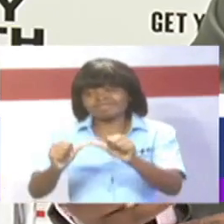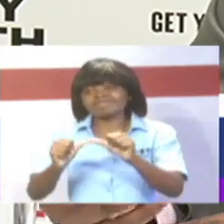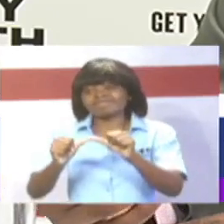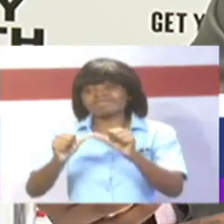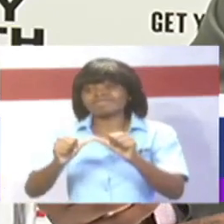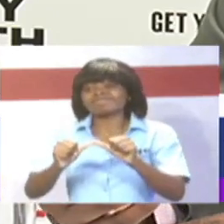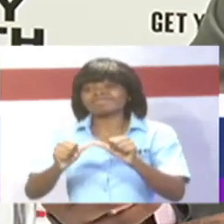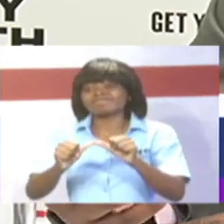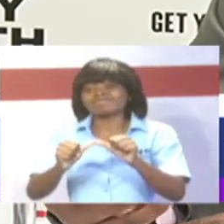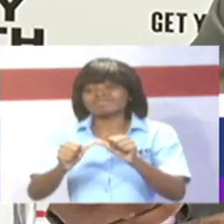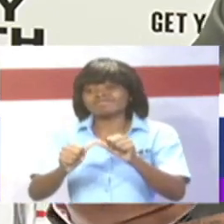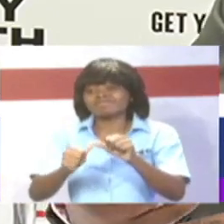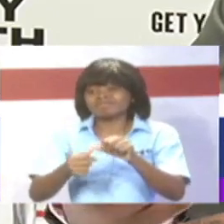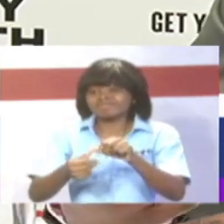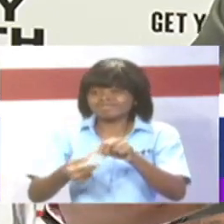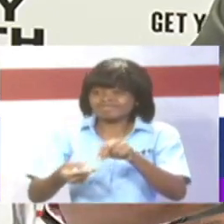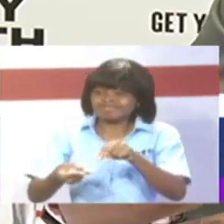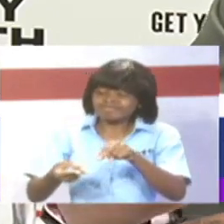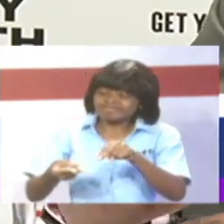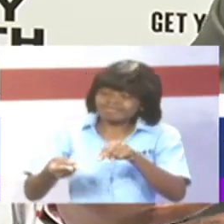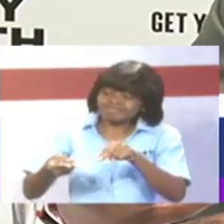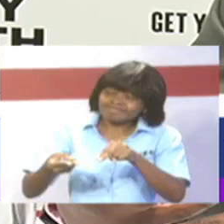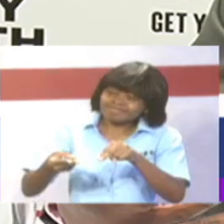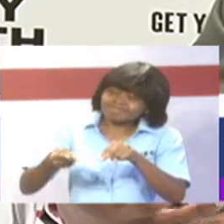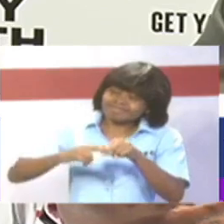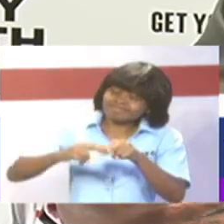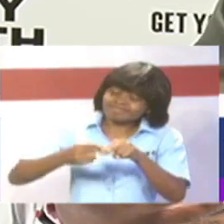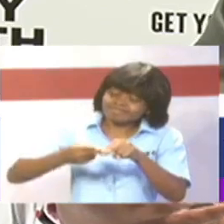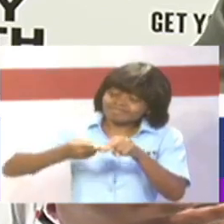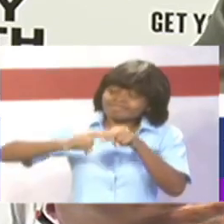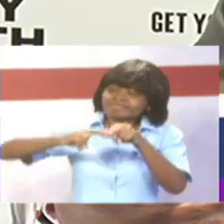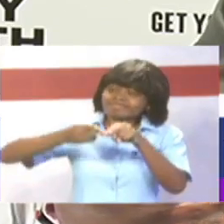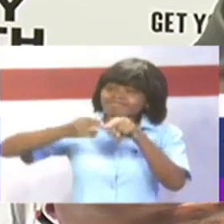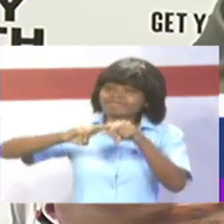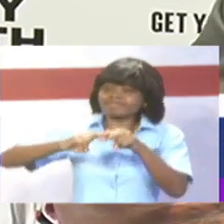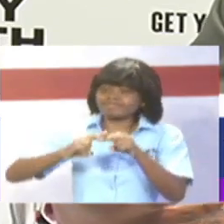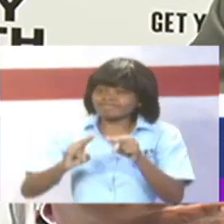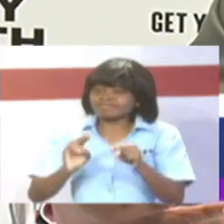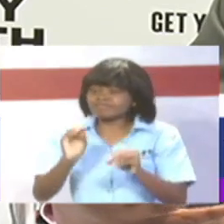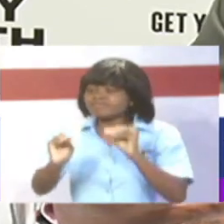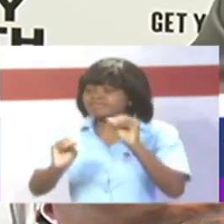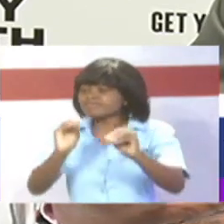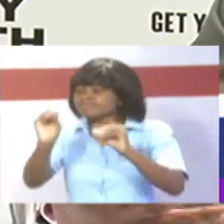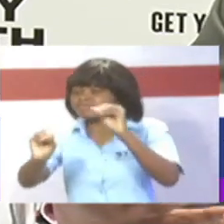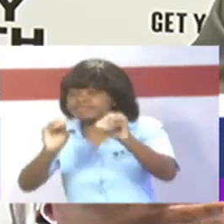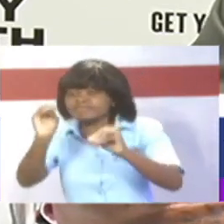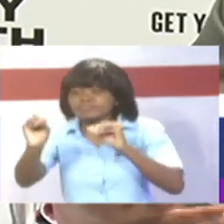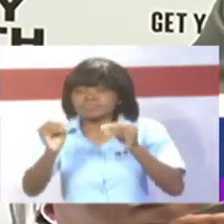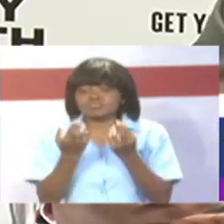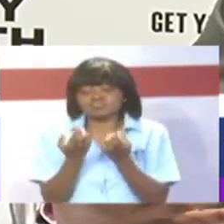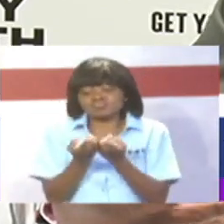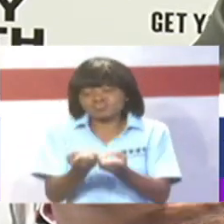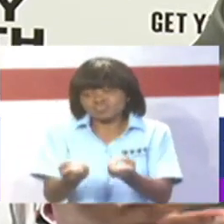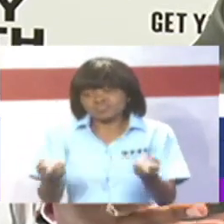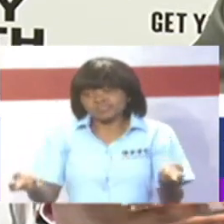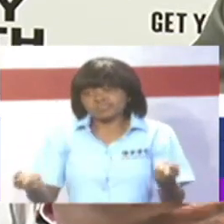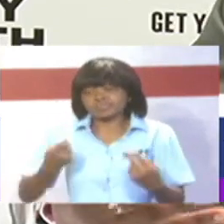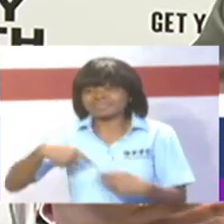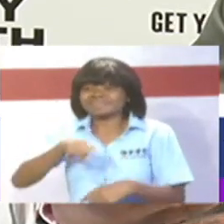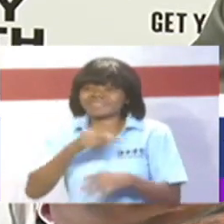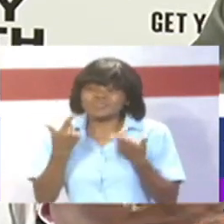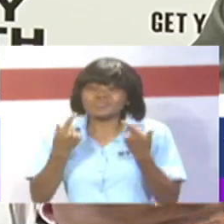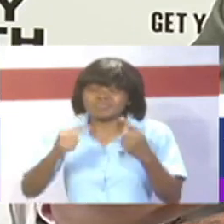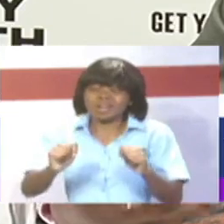is limited. But we are, with the resources that we have, trying to make the most of the available resources to